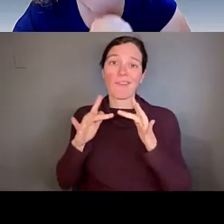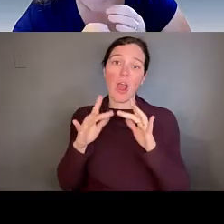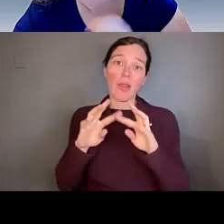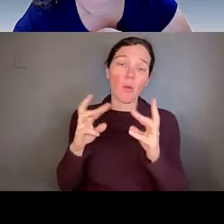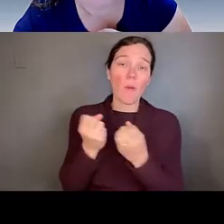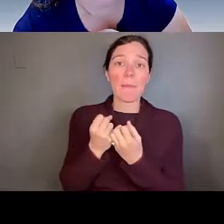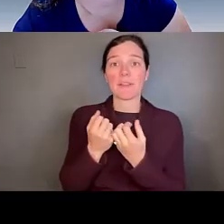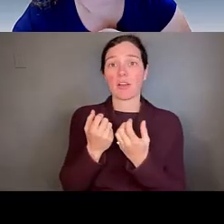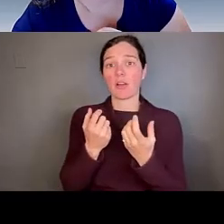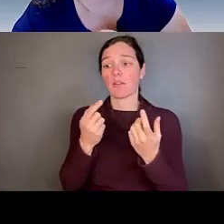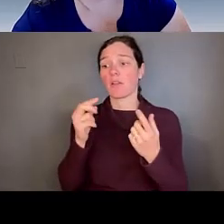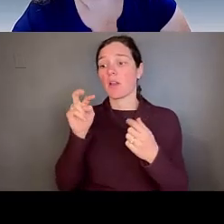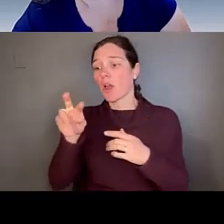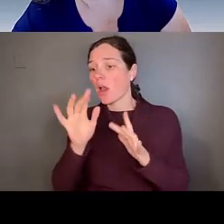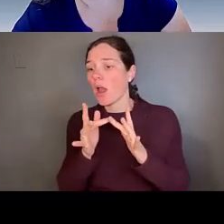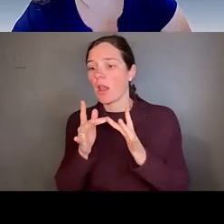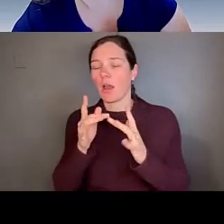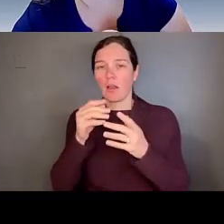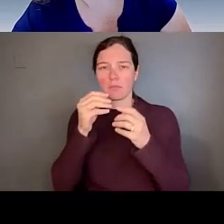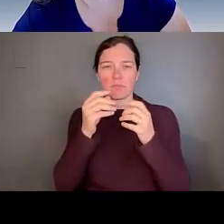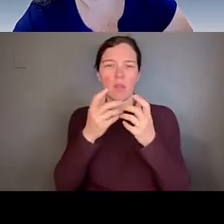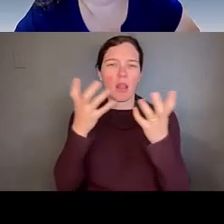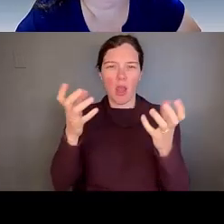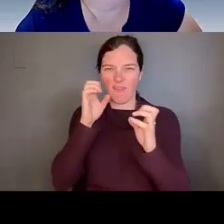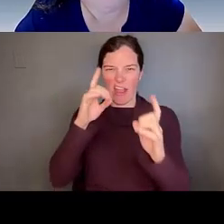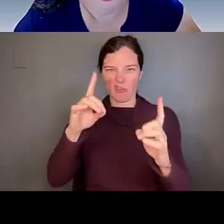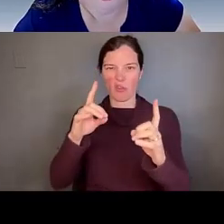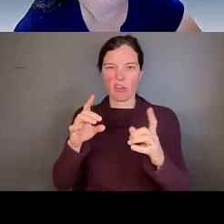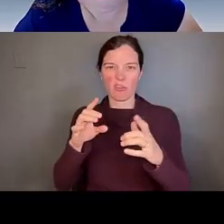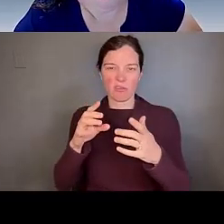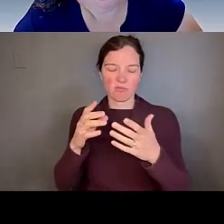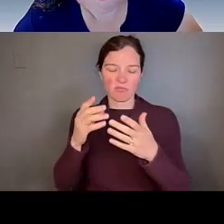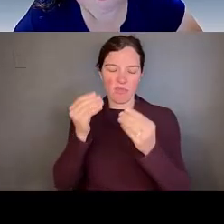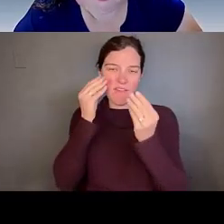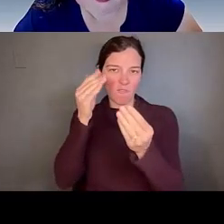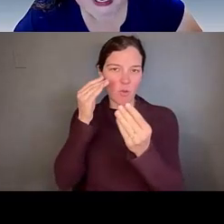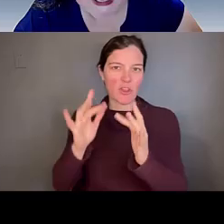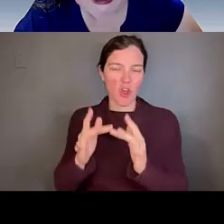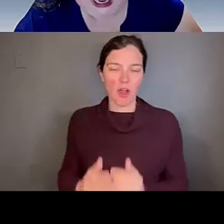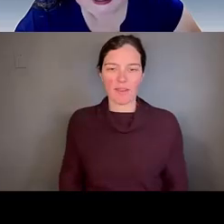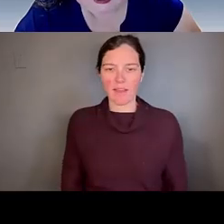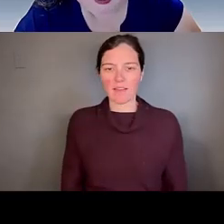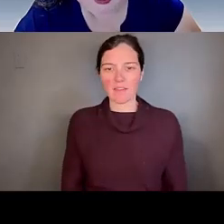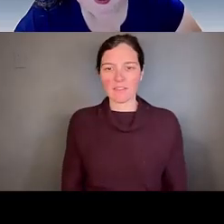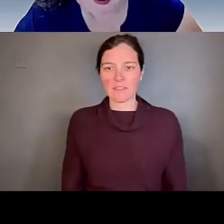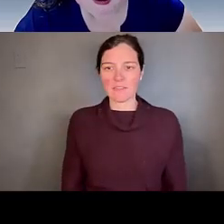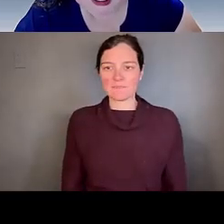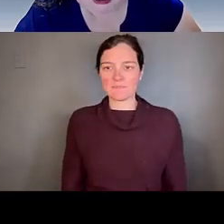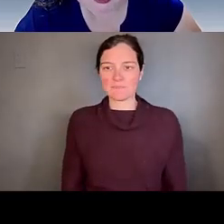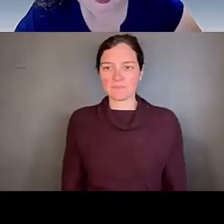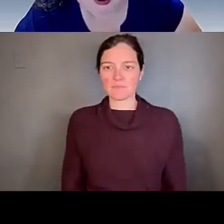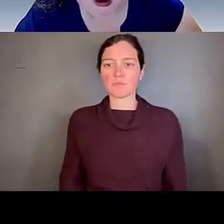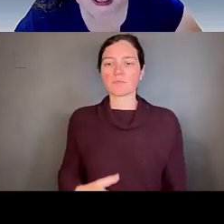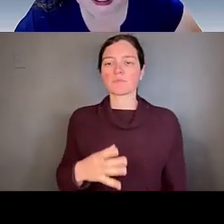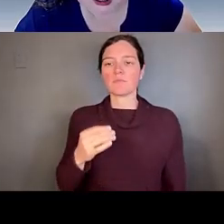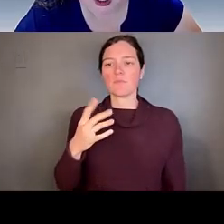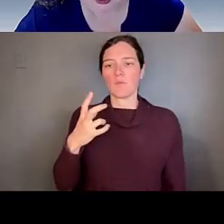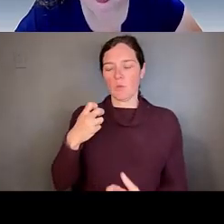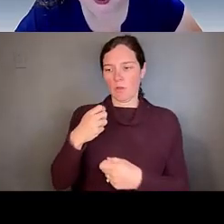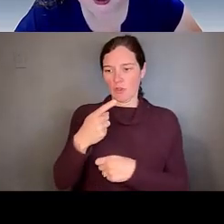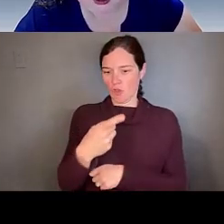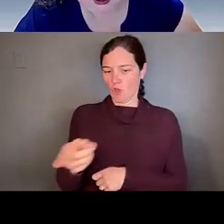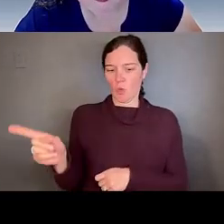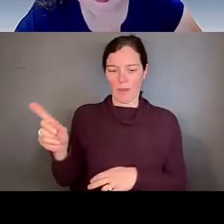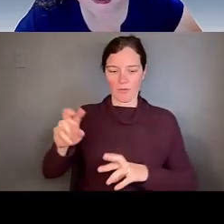webinars. Go to our website. We've got all kinds of education materials there. And that is where we want to make sure you all are ready